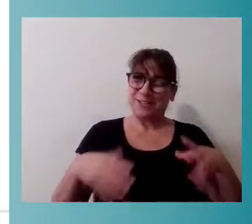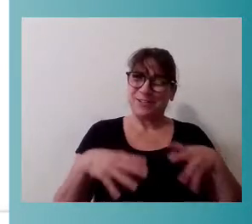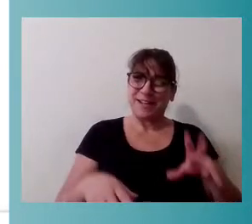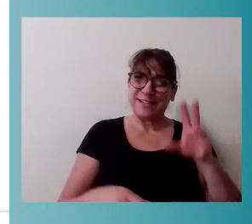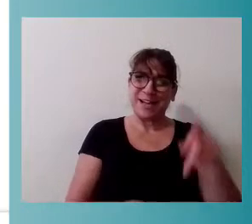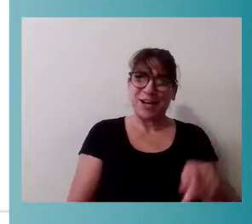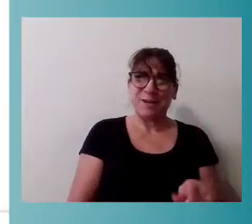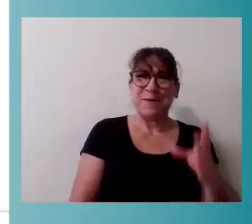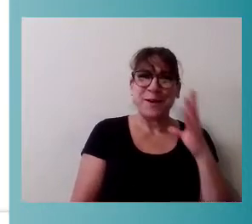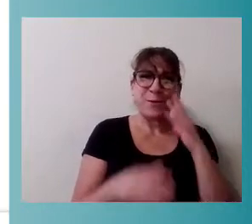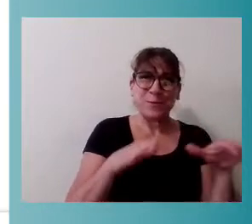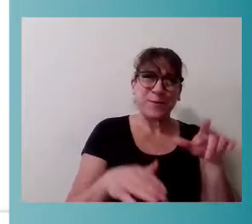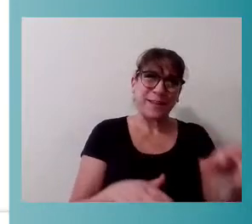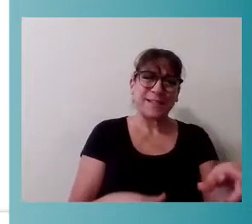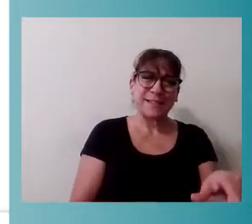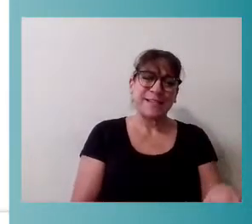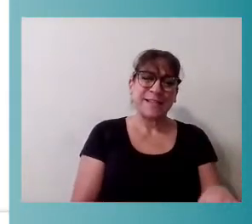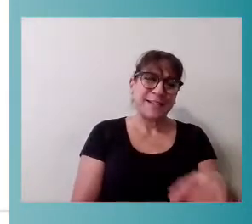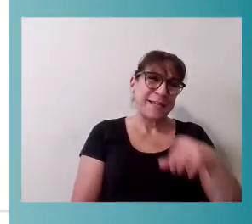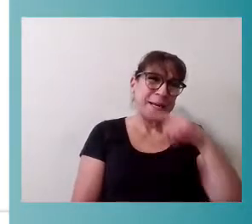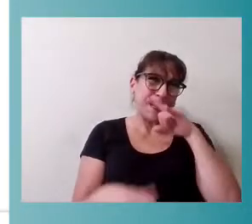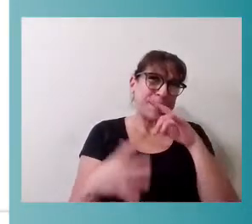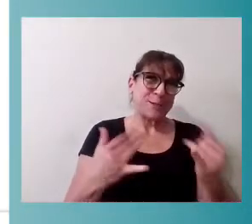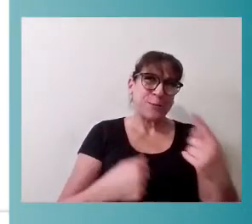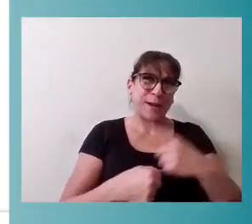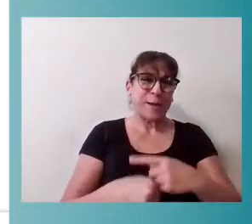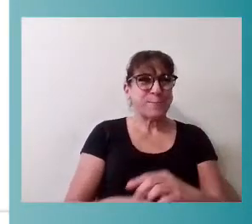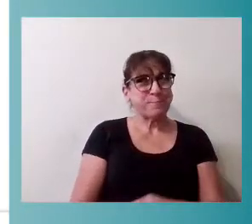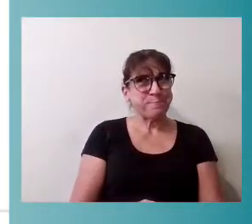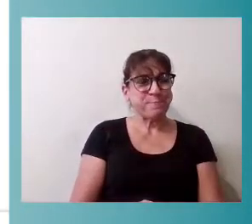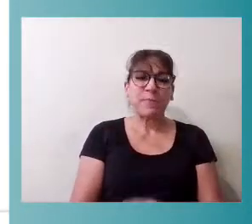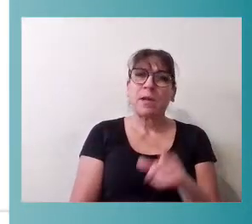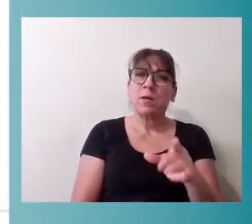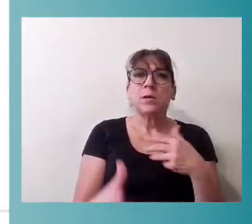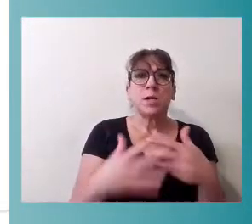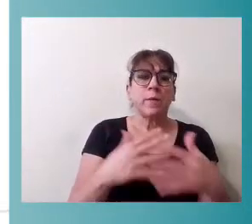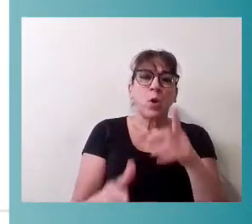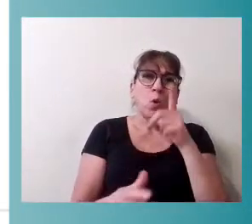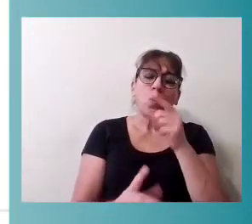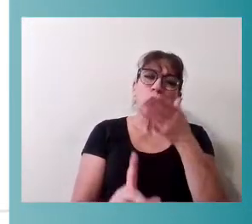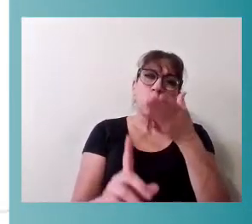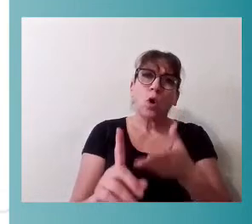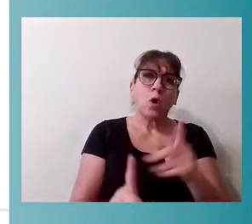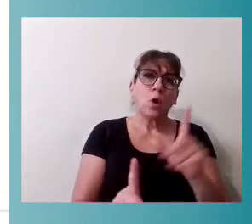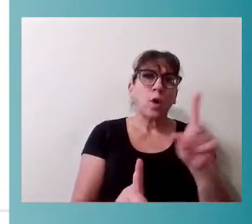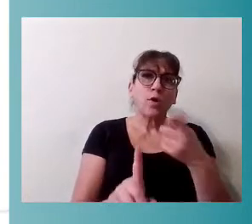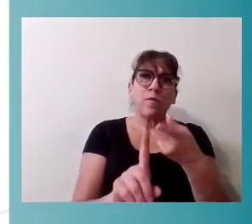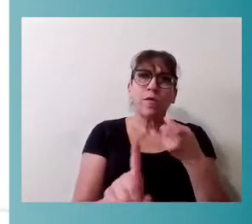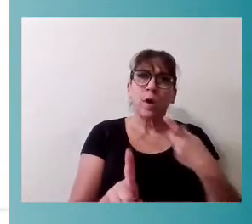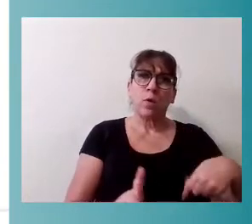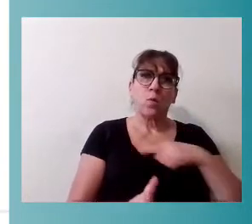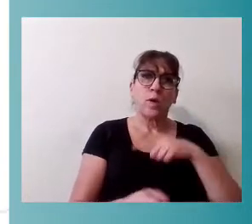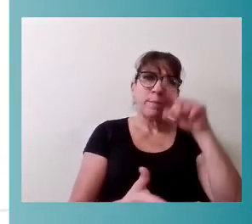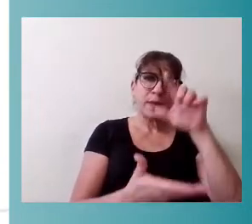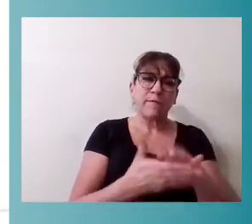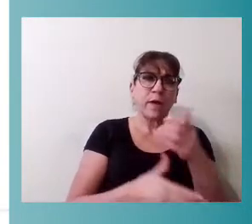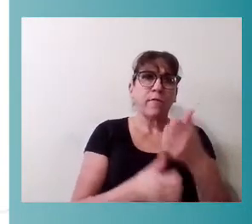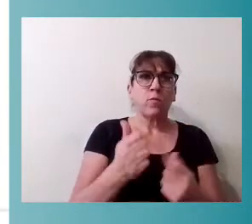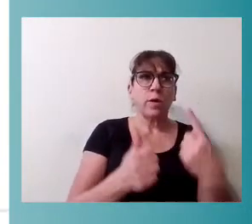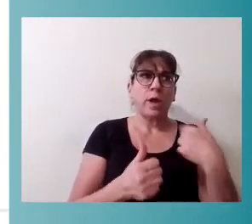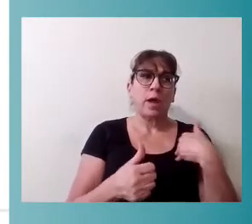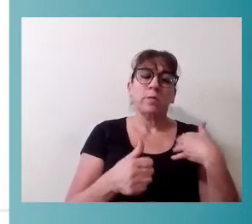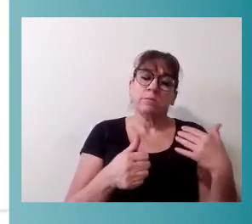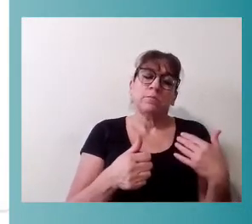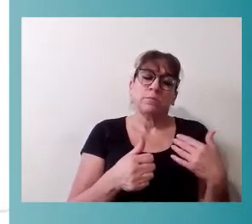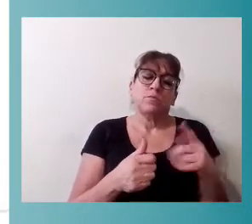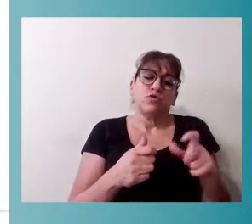I knew he would do this, kids, today. No matter who you are or where you're from, we believe everyone deserves the opportunity